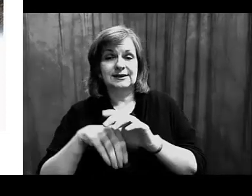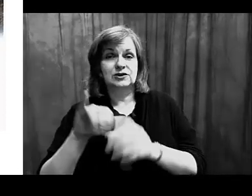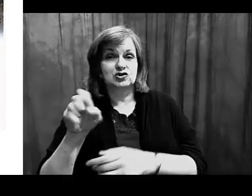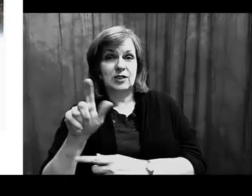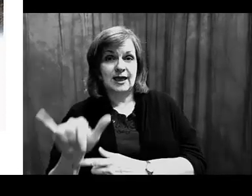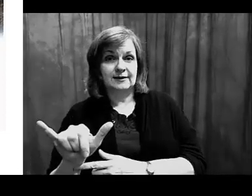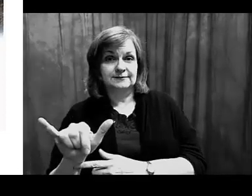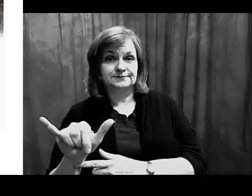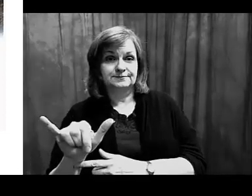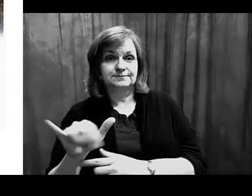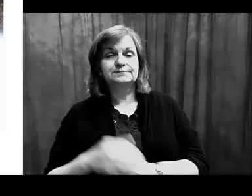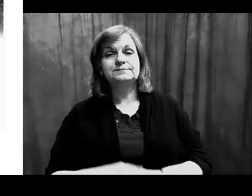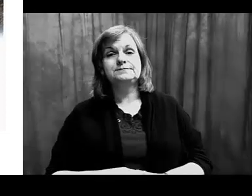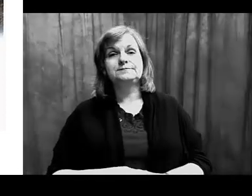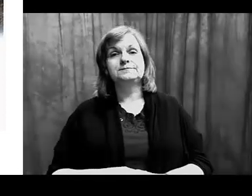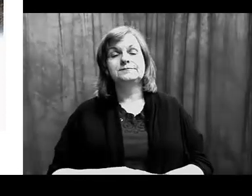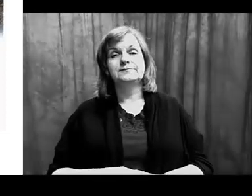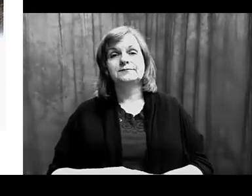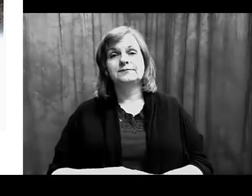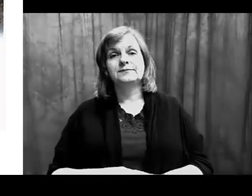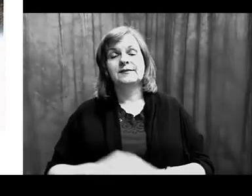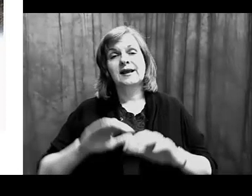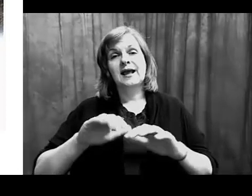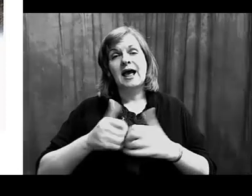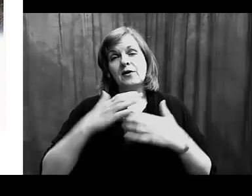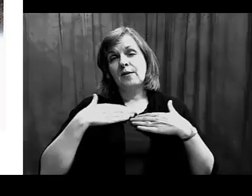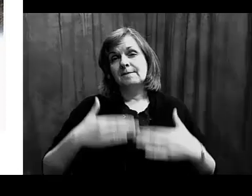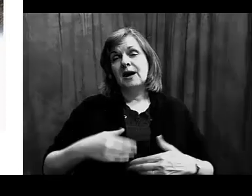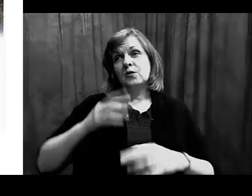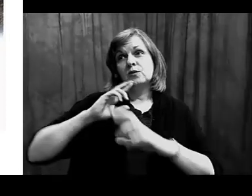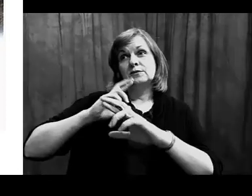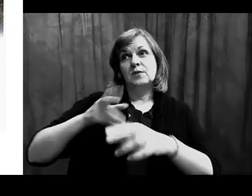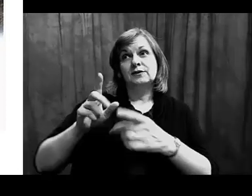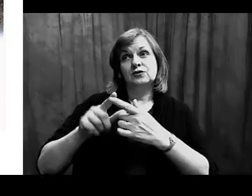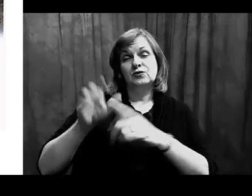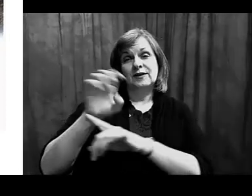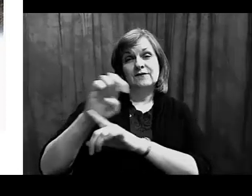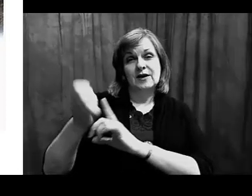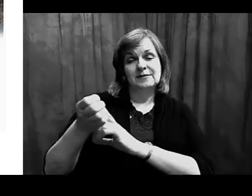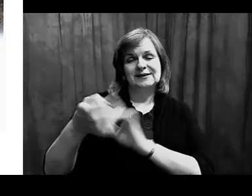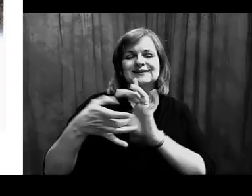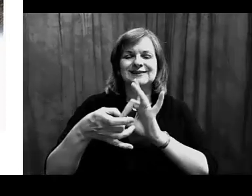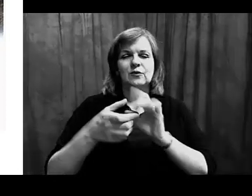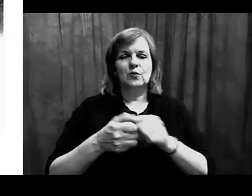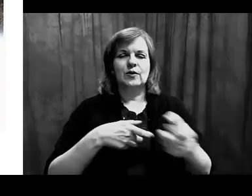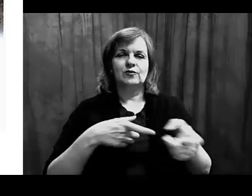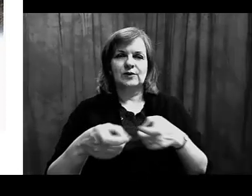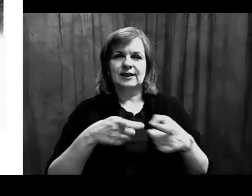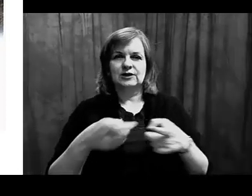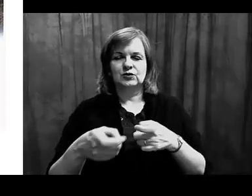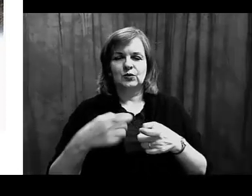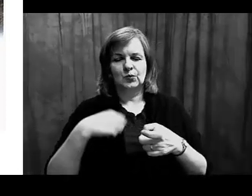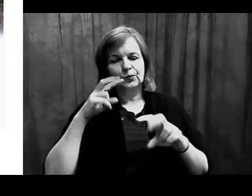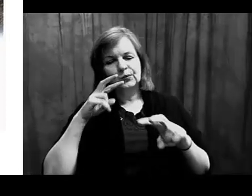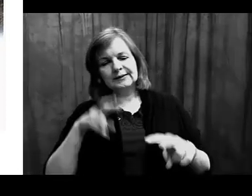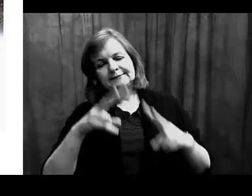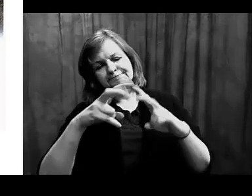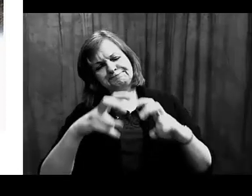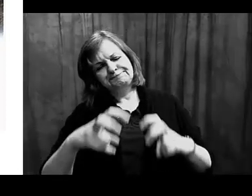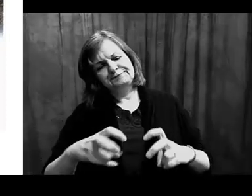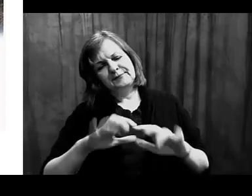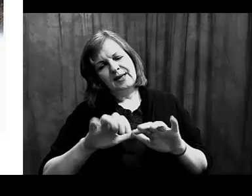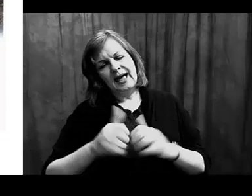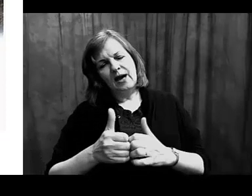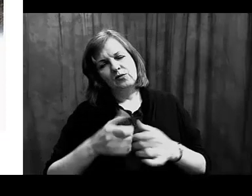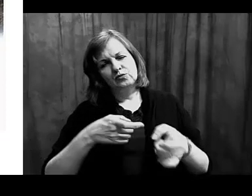that. How you respond to that environment has a lot to do with that regulation. So we'll look into that and